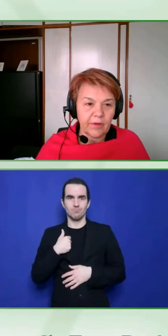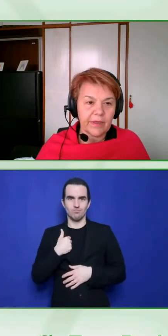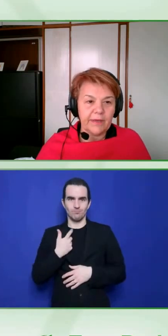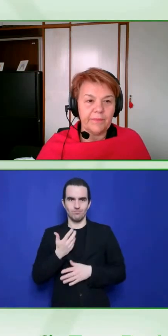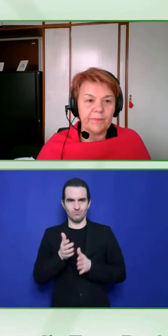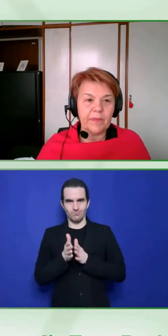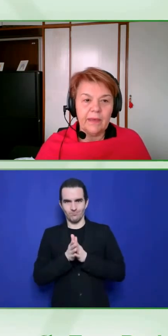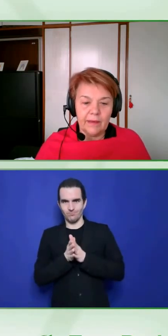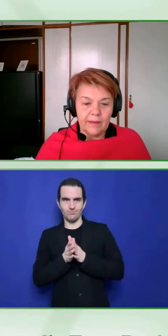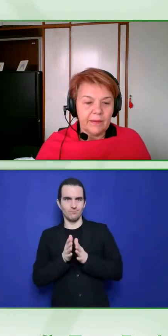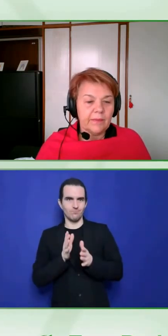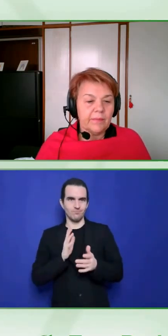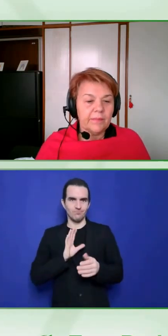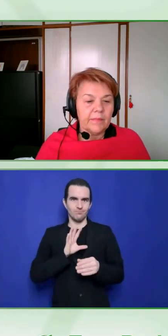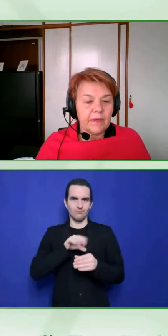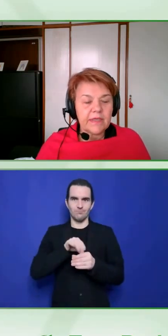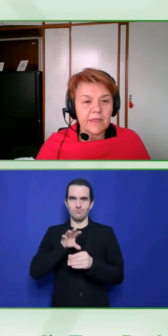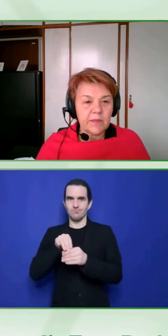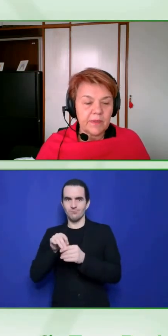Okay.